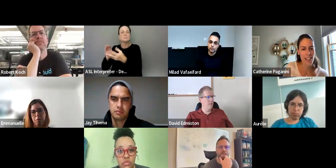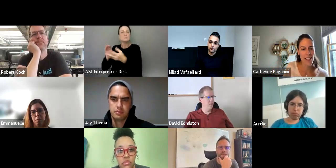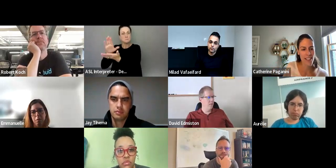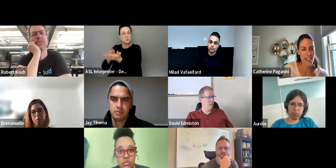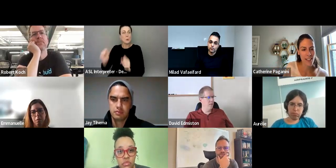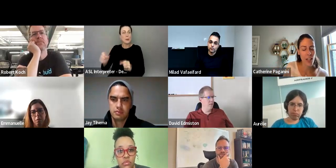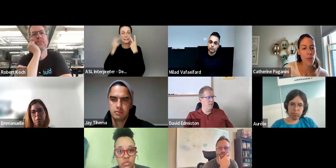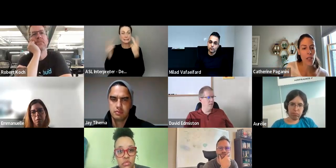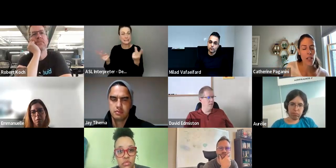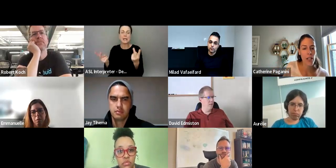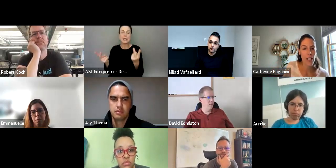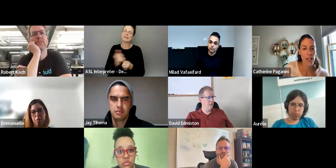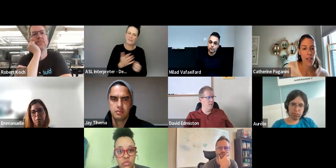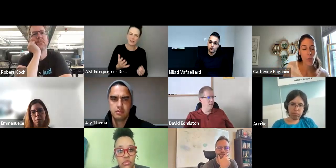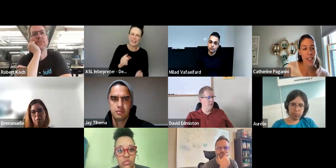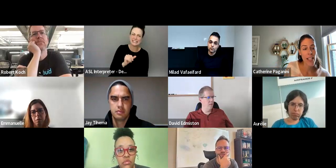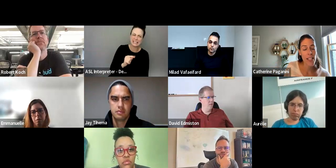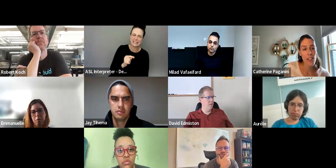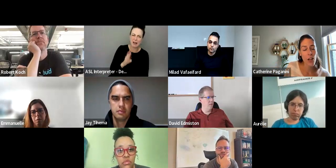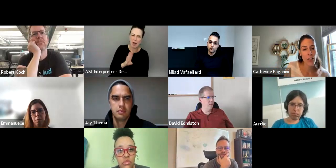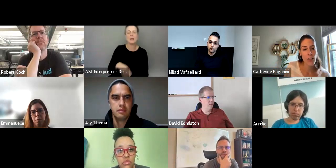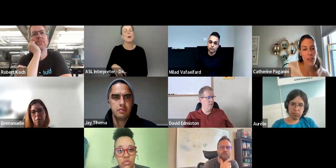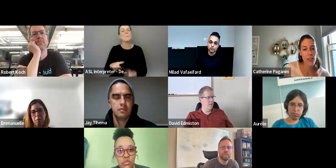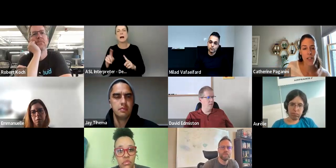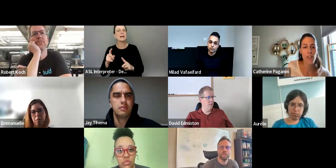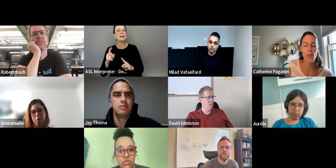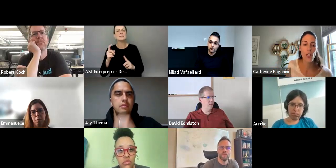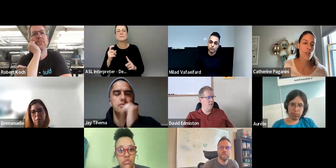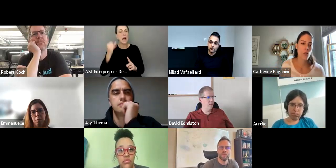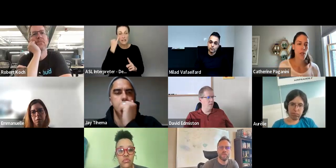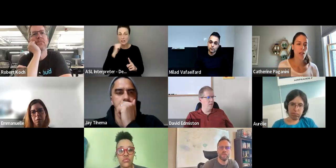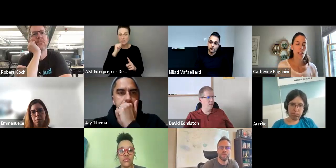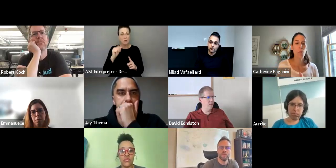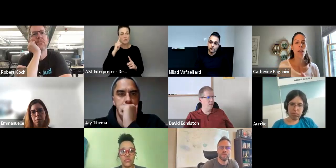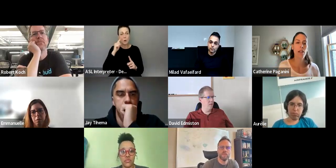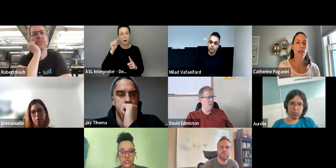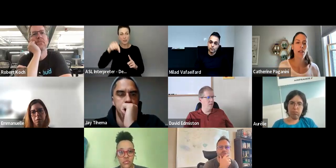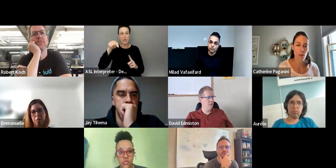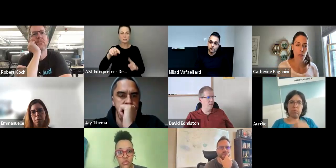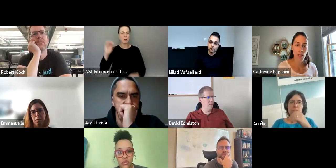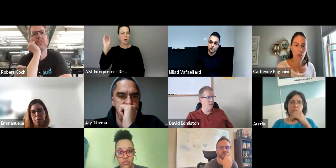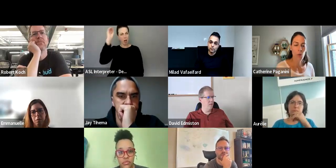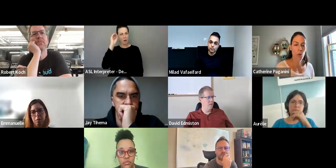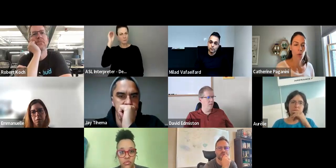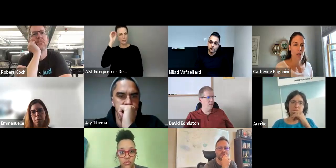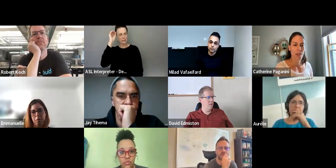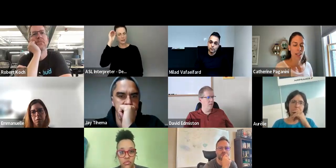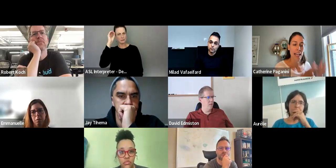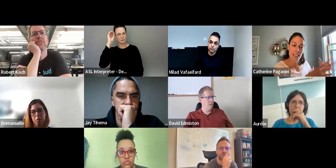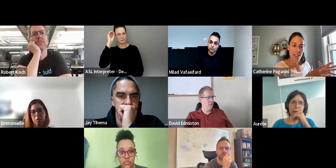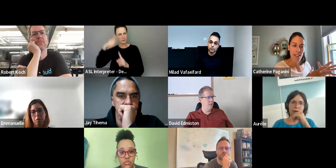now everything is in GitHub. But the idea is not for this just to be the opinion of the people